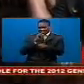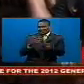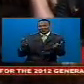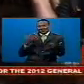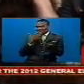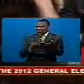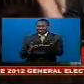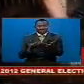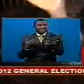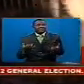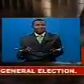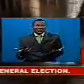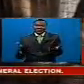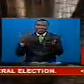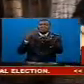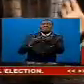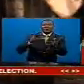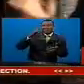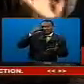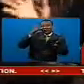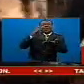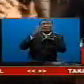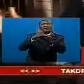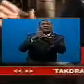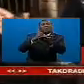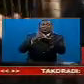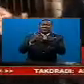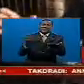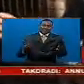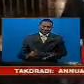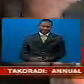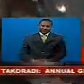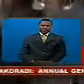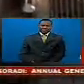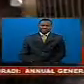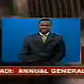is not good nowadays, so we are pleading with the government to come to our aid.